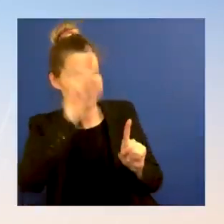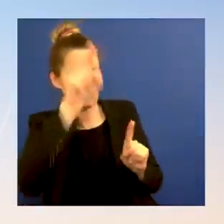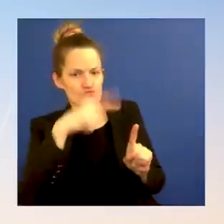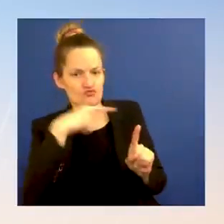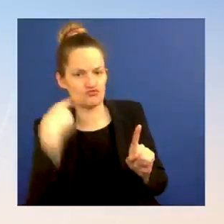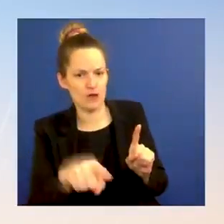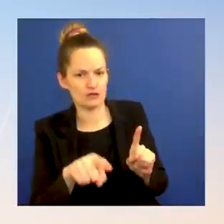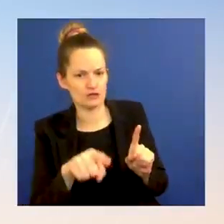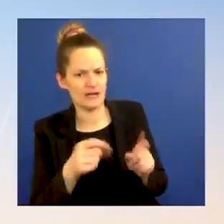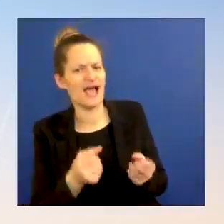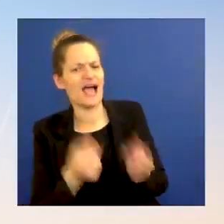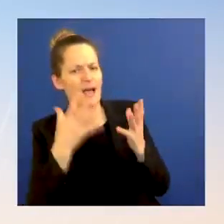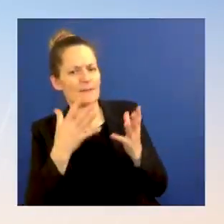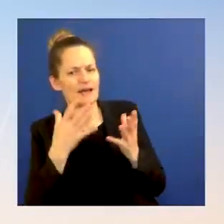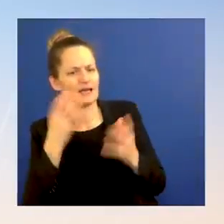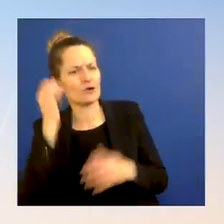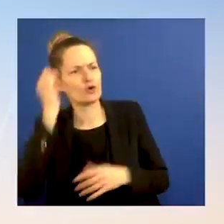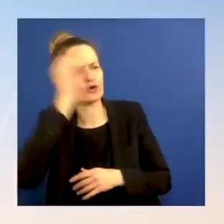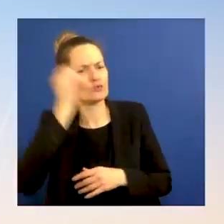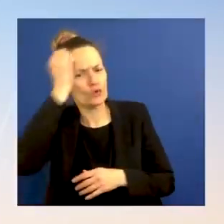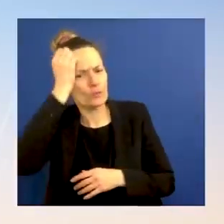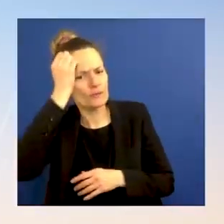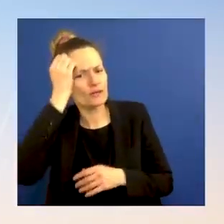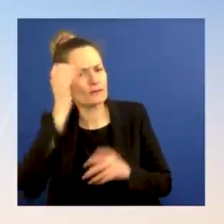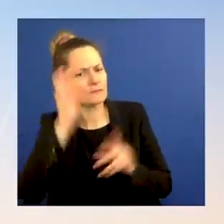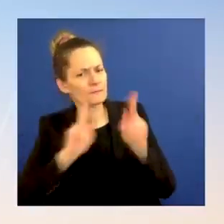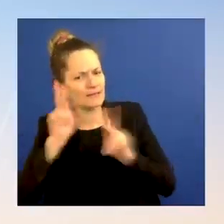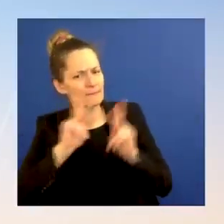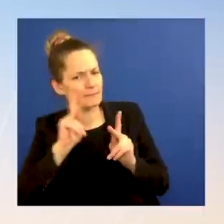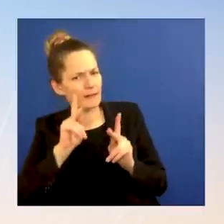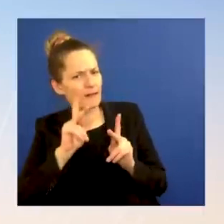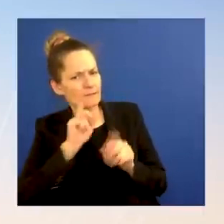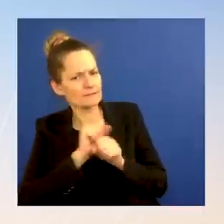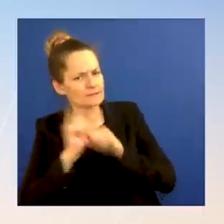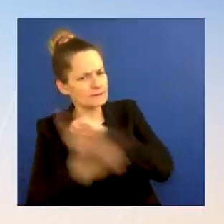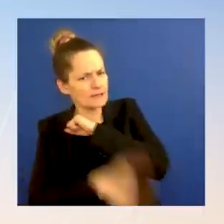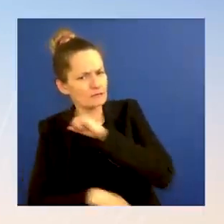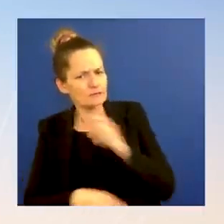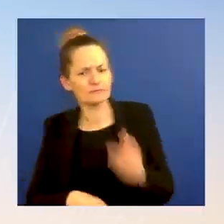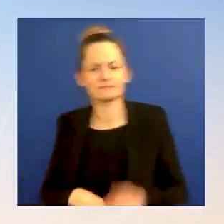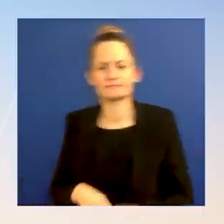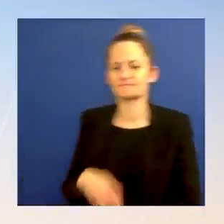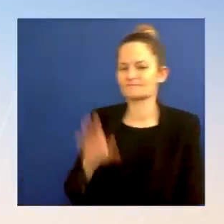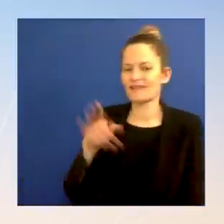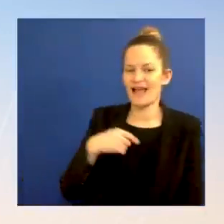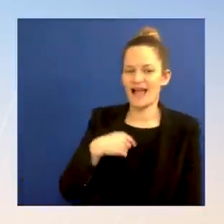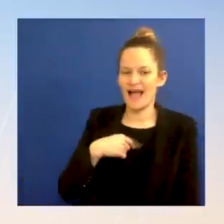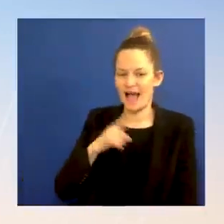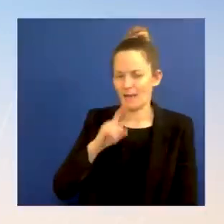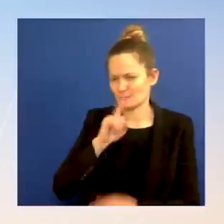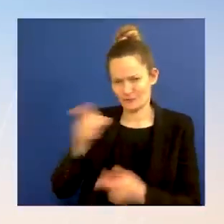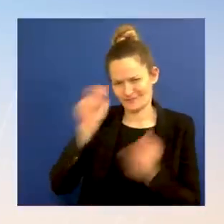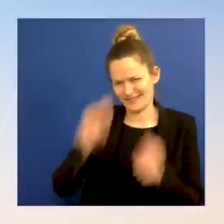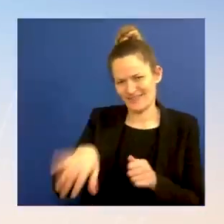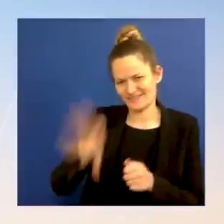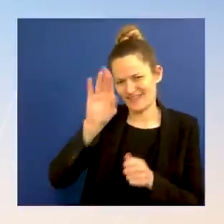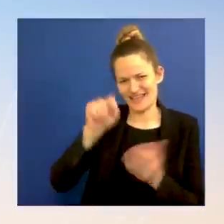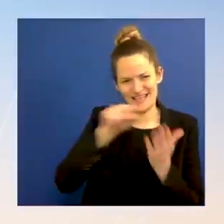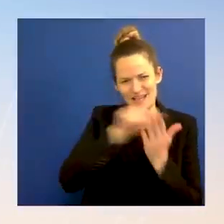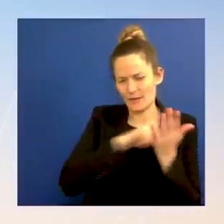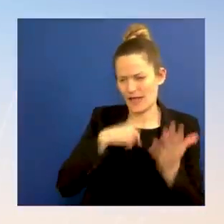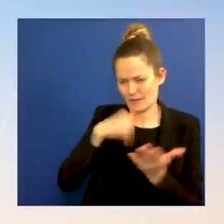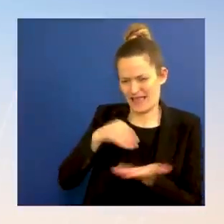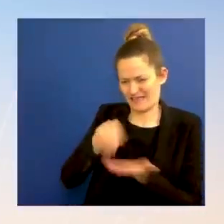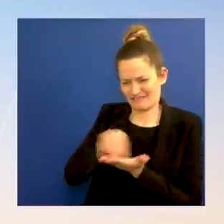have been subjected to... I'm sure we can get you that. I don't have it at my fingertips, but let us get that to you after and the briefing. Another one on oil